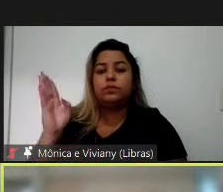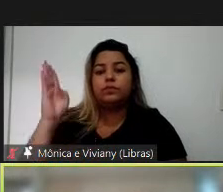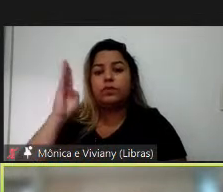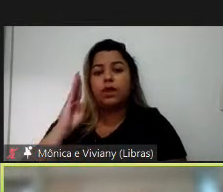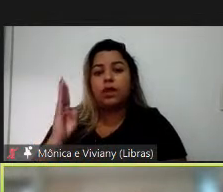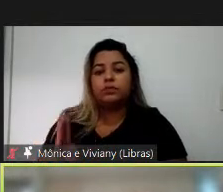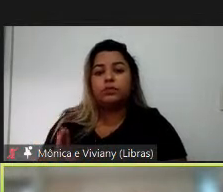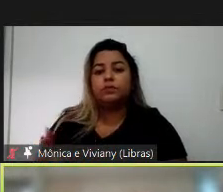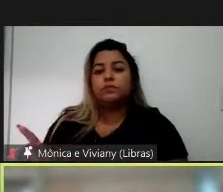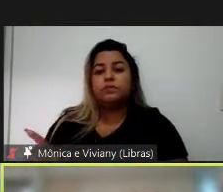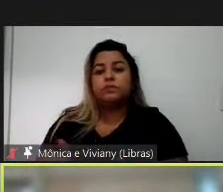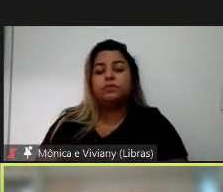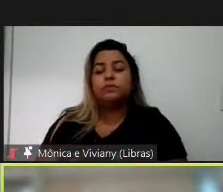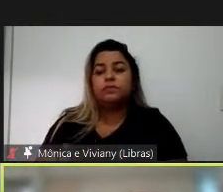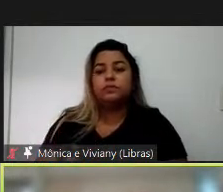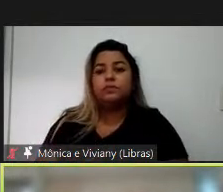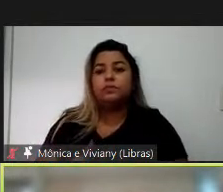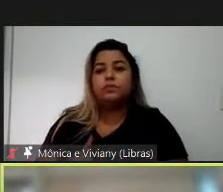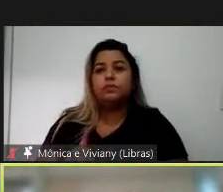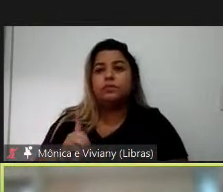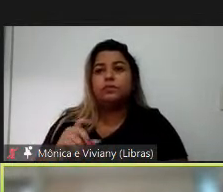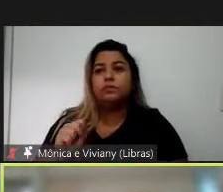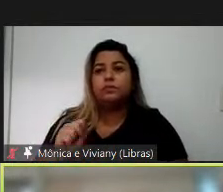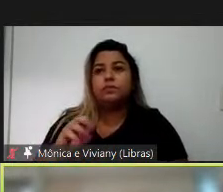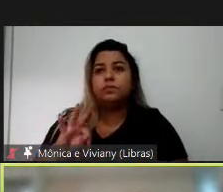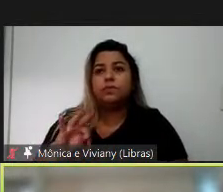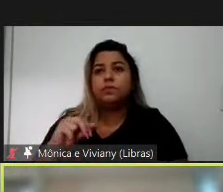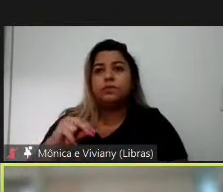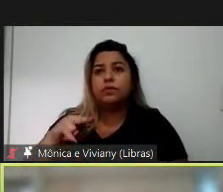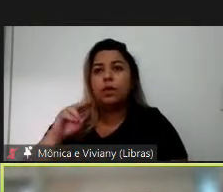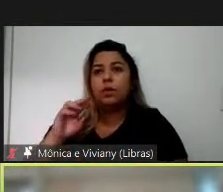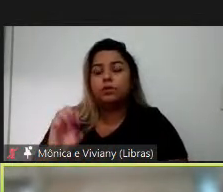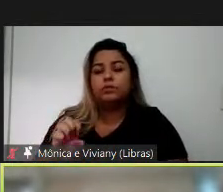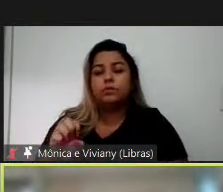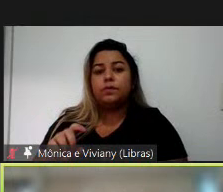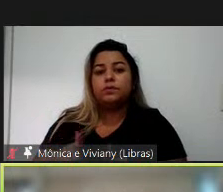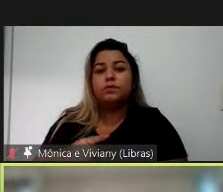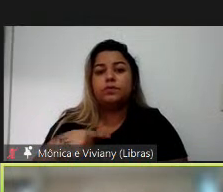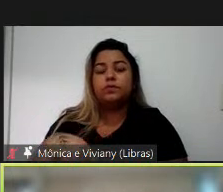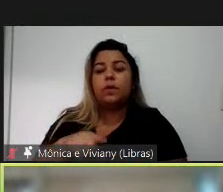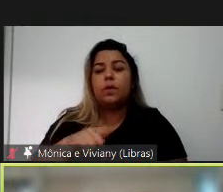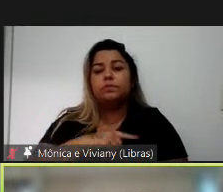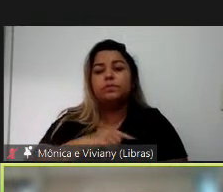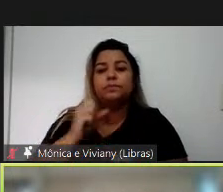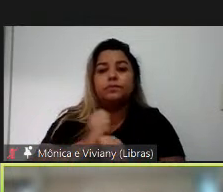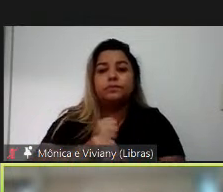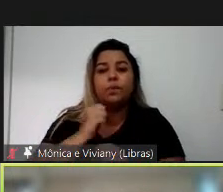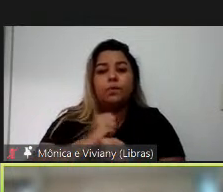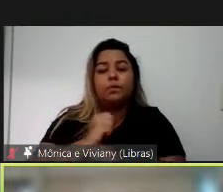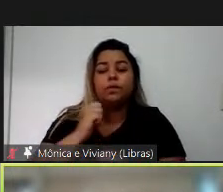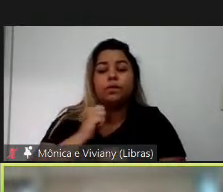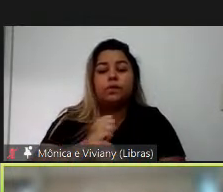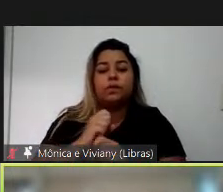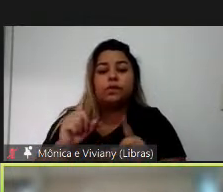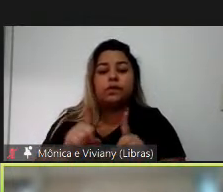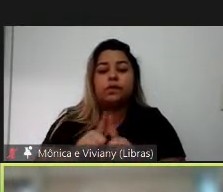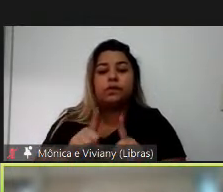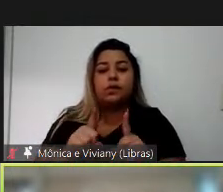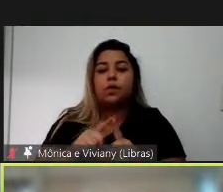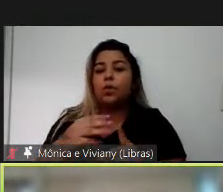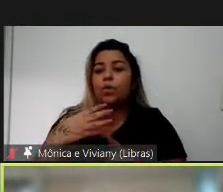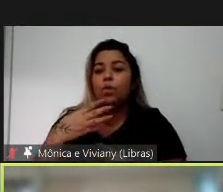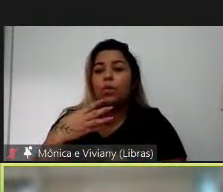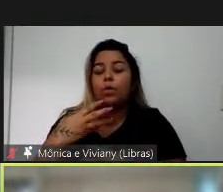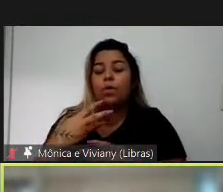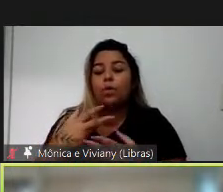care healthcare, and I'm going to highlight this evidence map, which is one that we built that